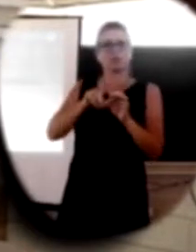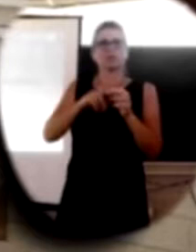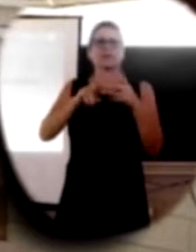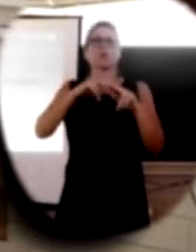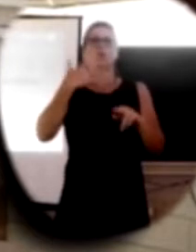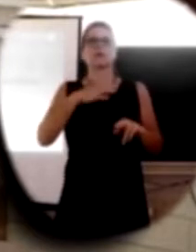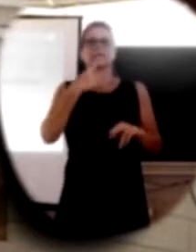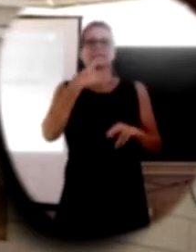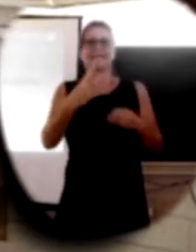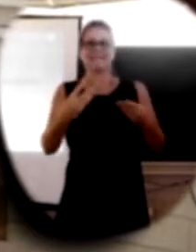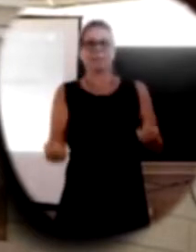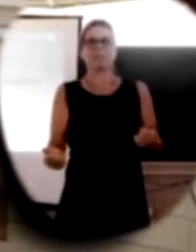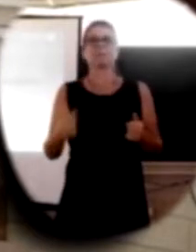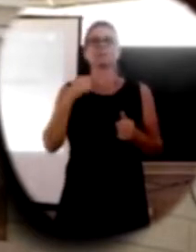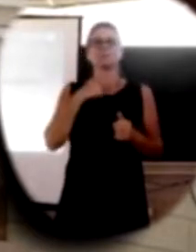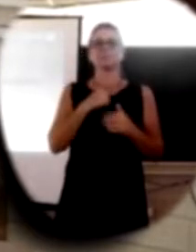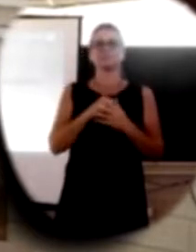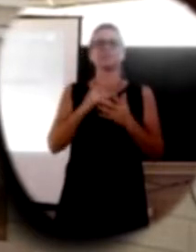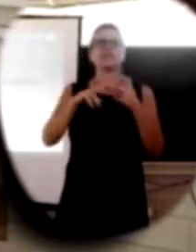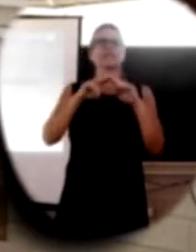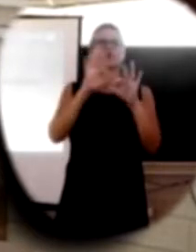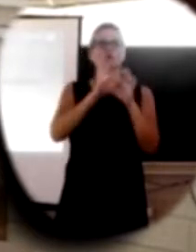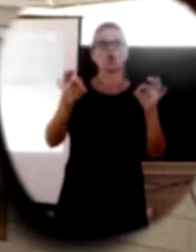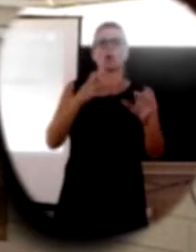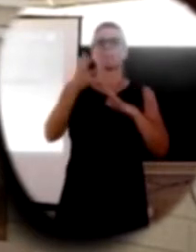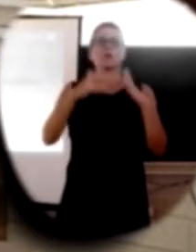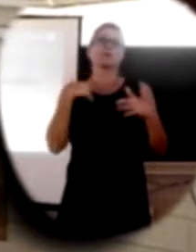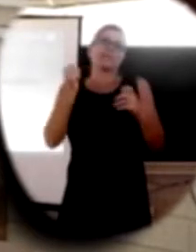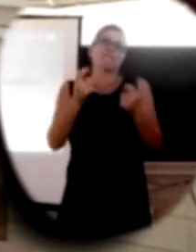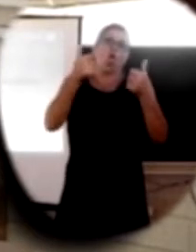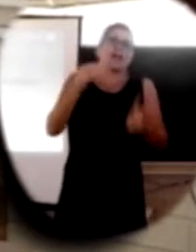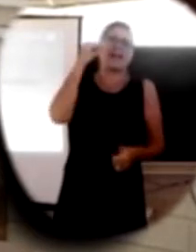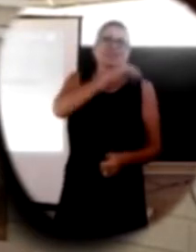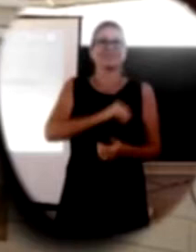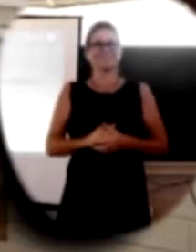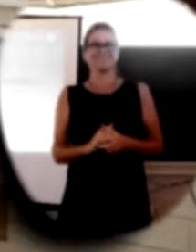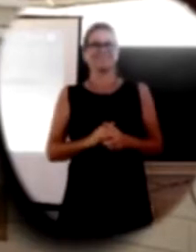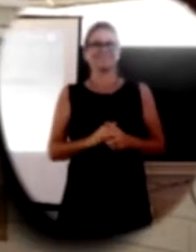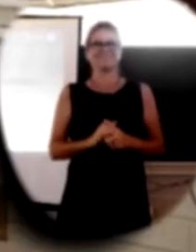stuff, and we're available. If not, that means just we have an earlier lunch.